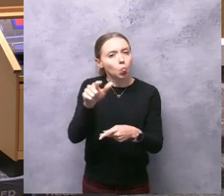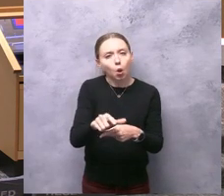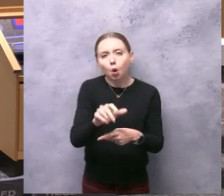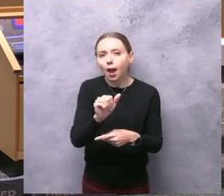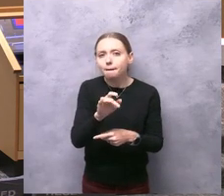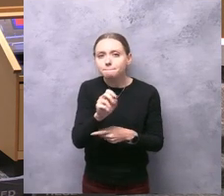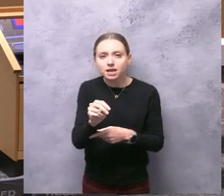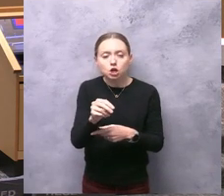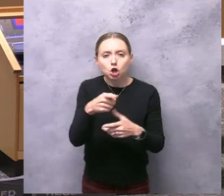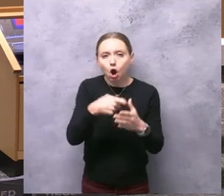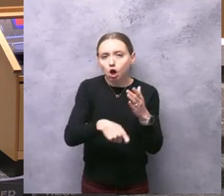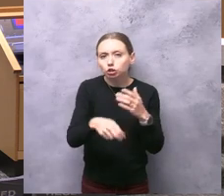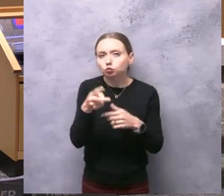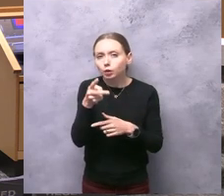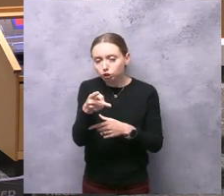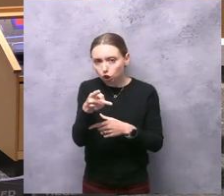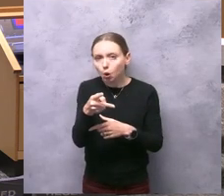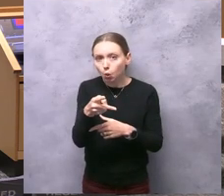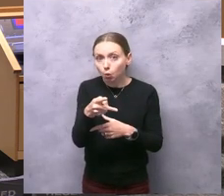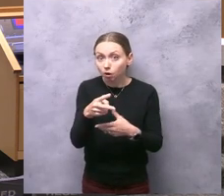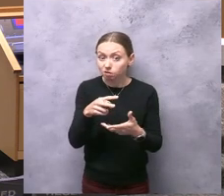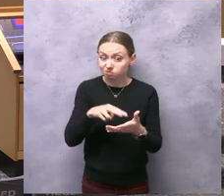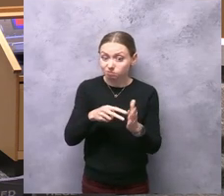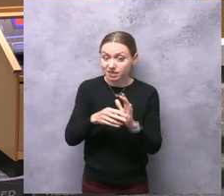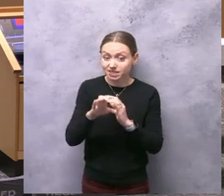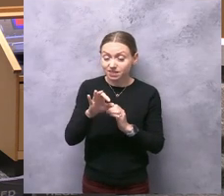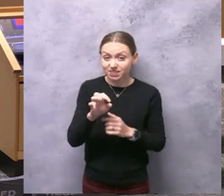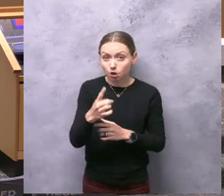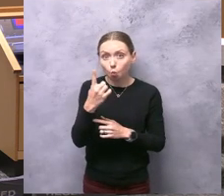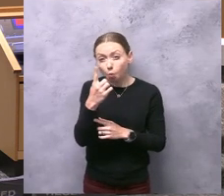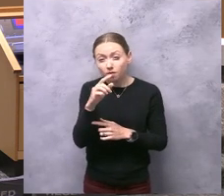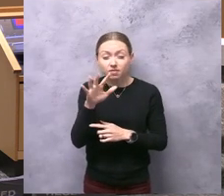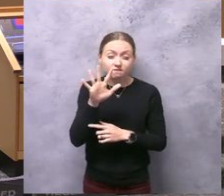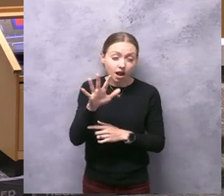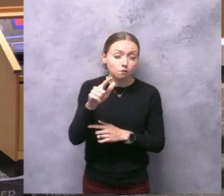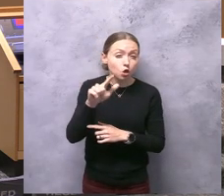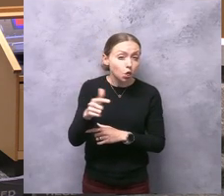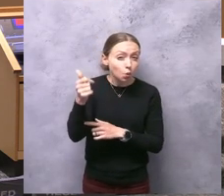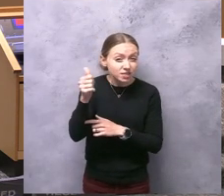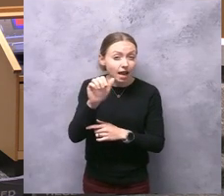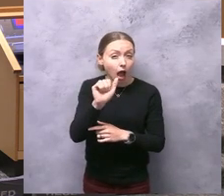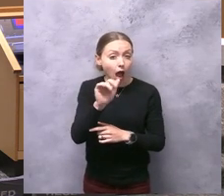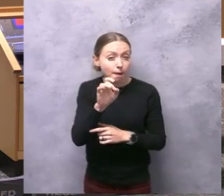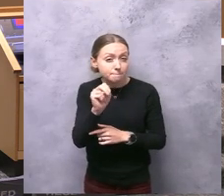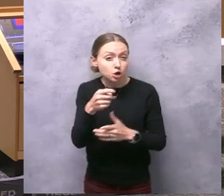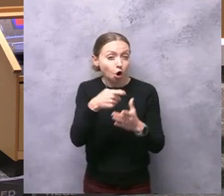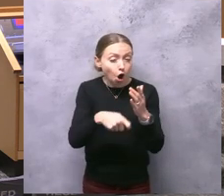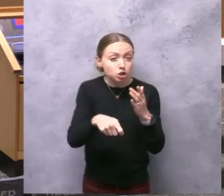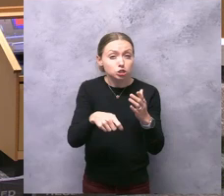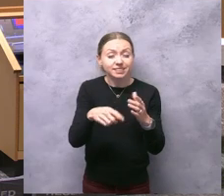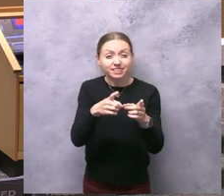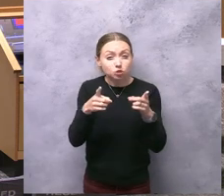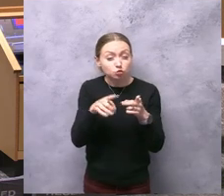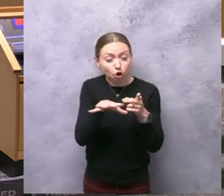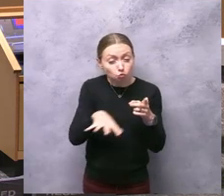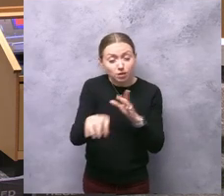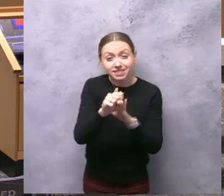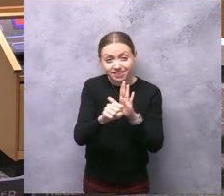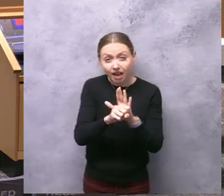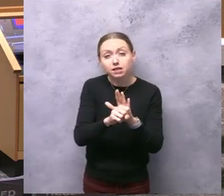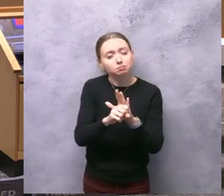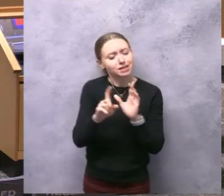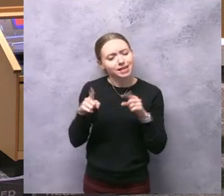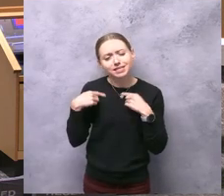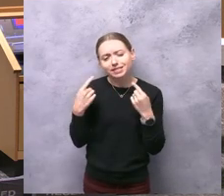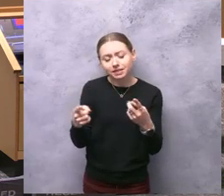ratio a focus of its operations, making CFISD one of the five lowest administrative cost districts in the state consistently, and whereas CFISD